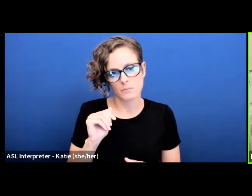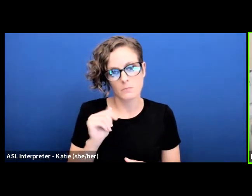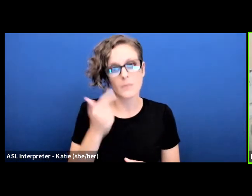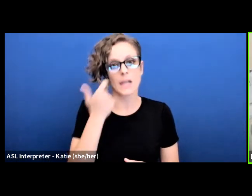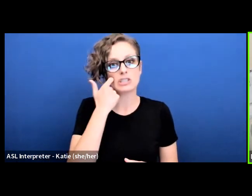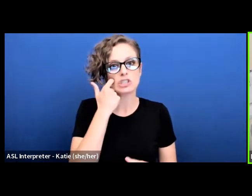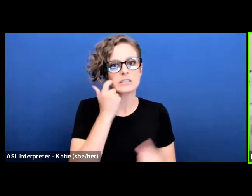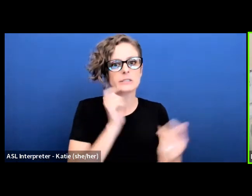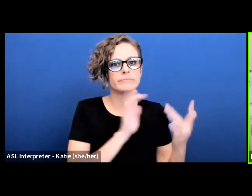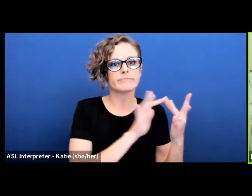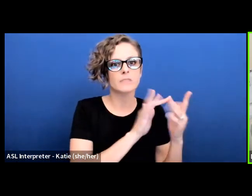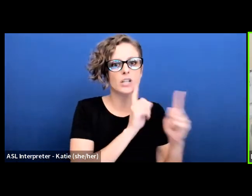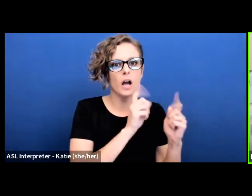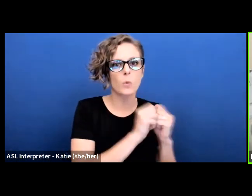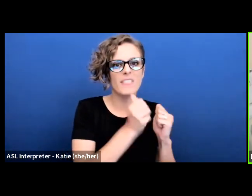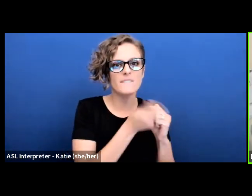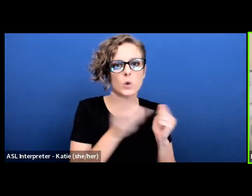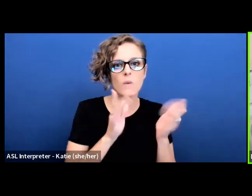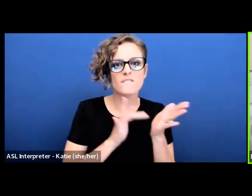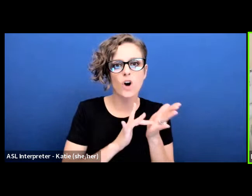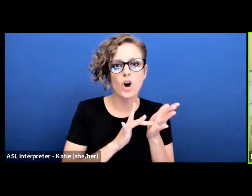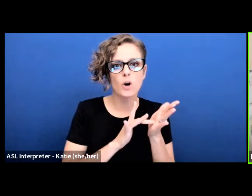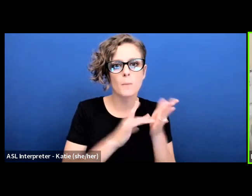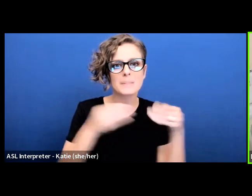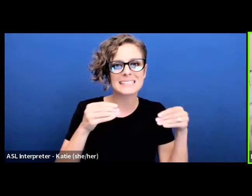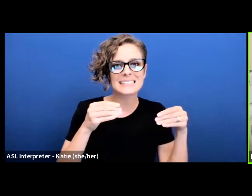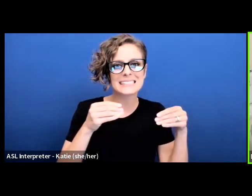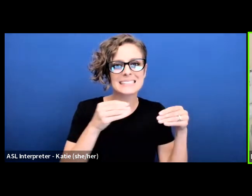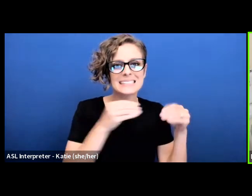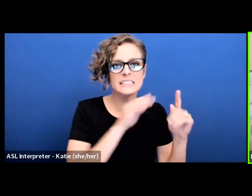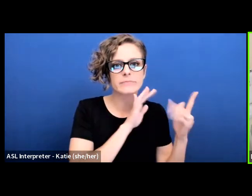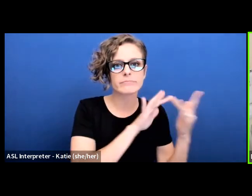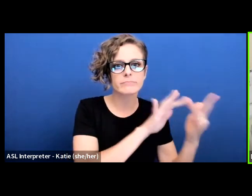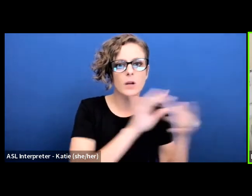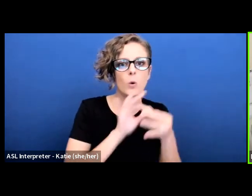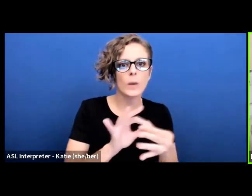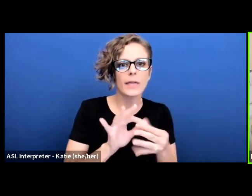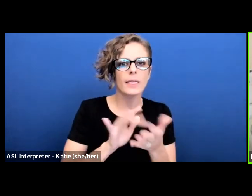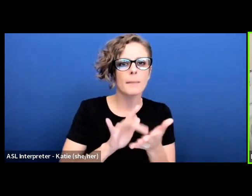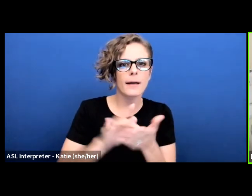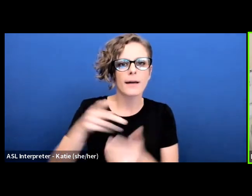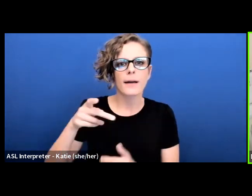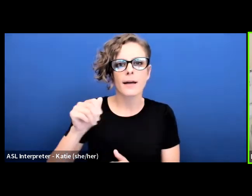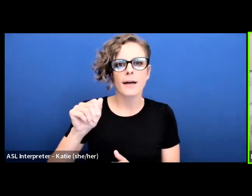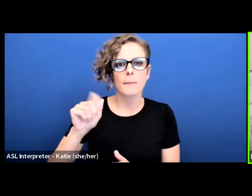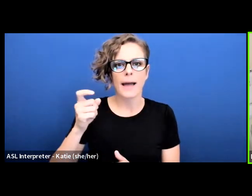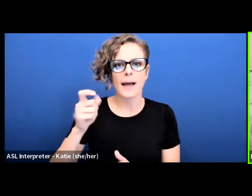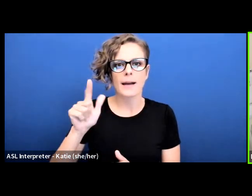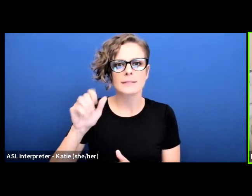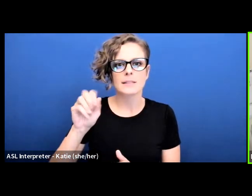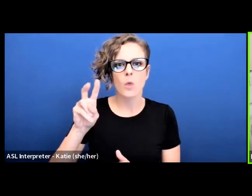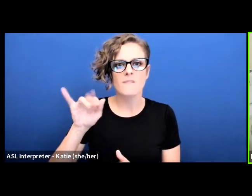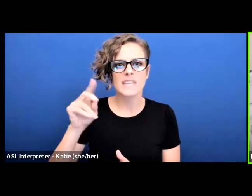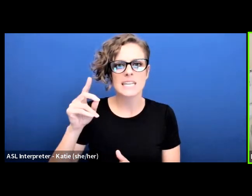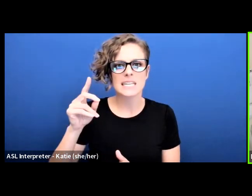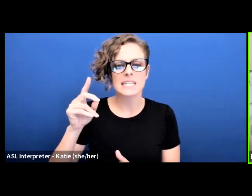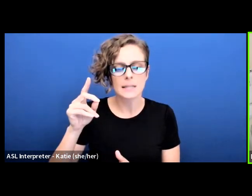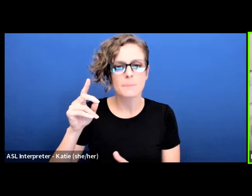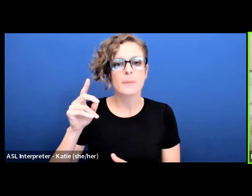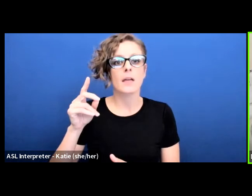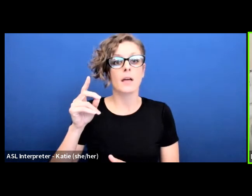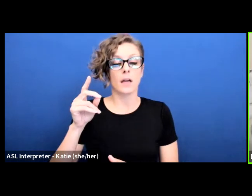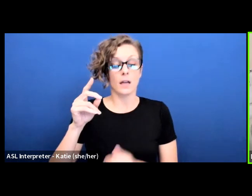a couple of pharmacies to see what was happening with the Paxlovid. And that's having people come into